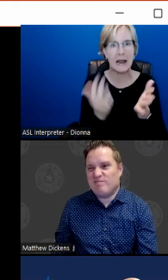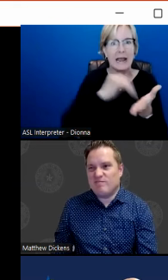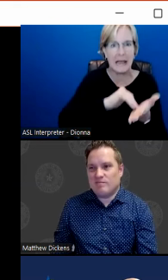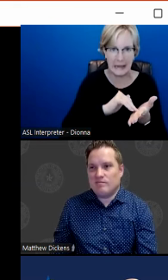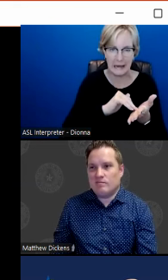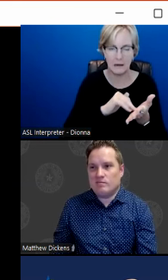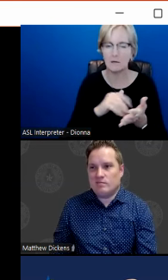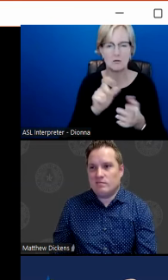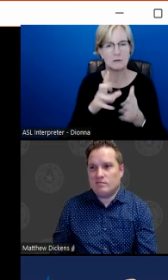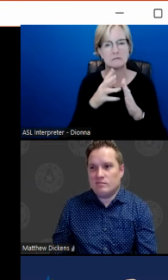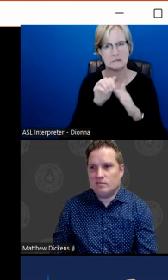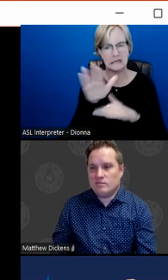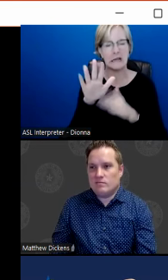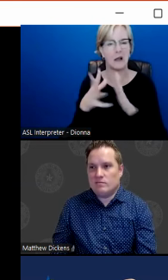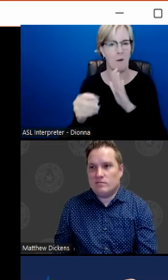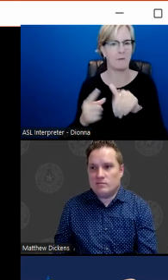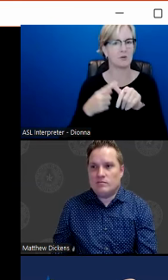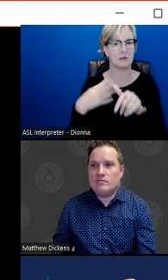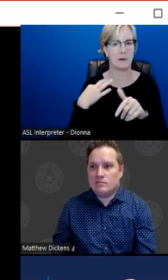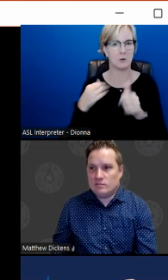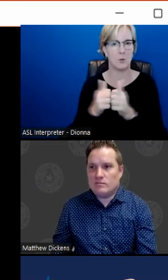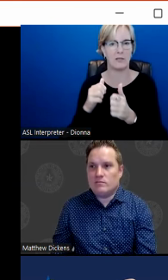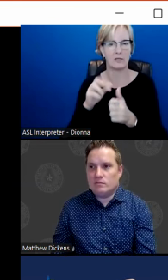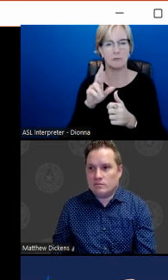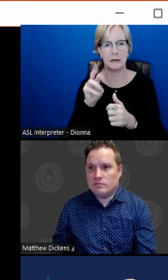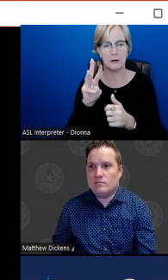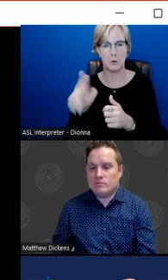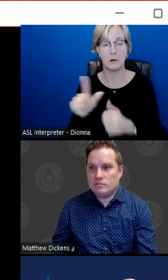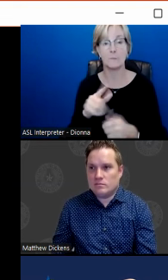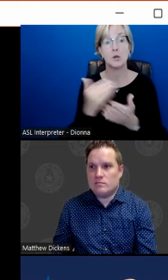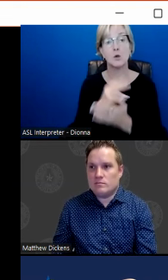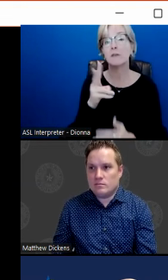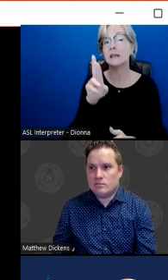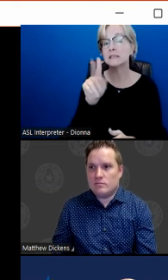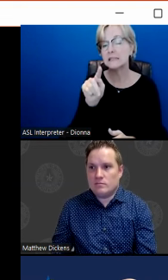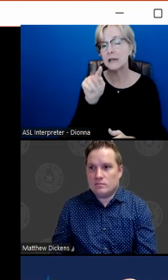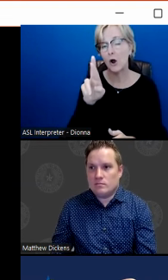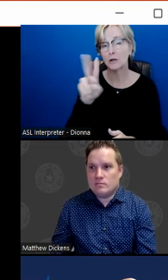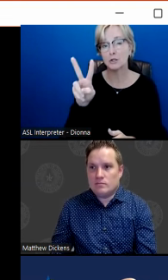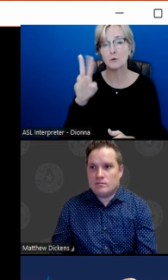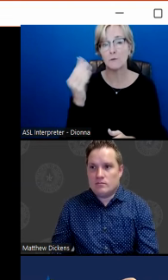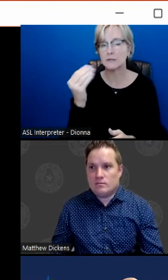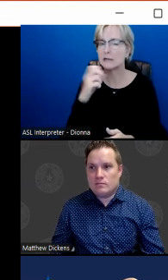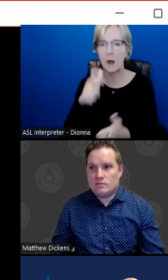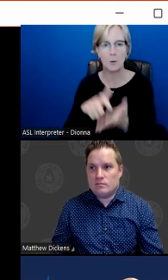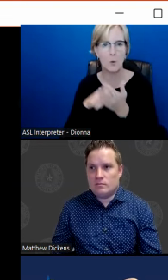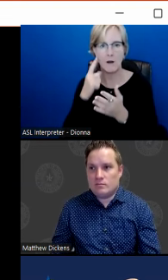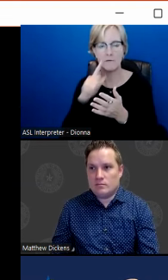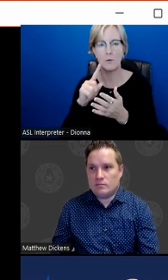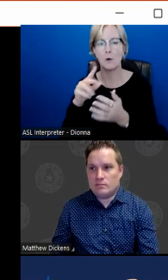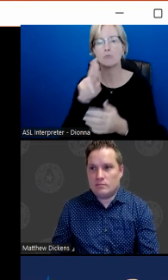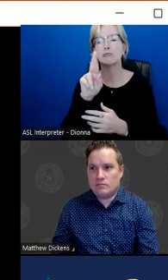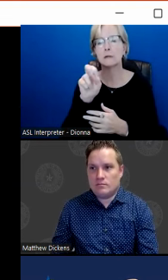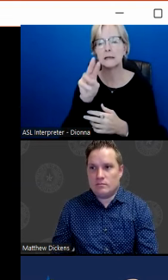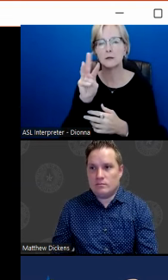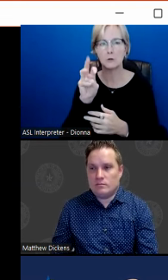recompleted. A new VTR 214 is not required when renewing disabled person license plates.